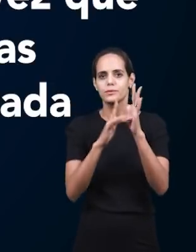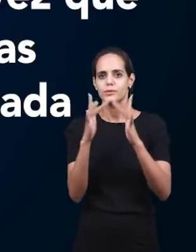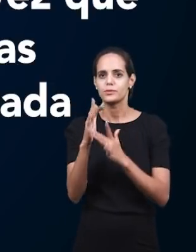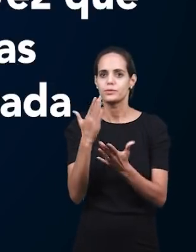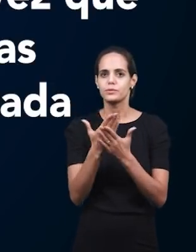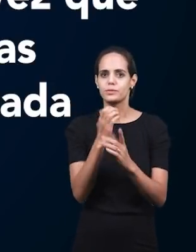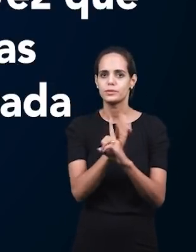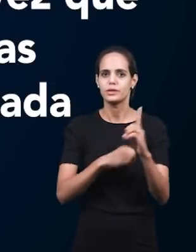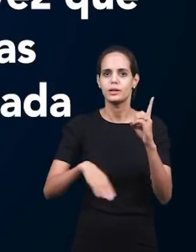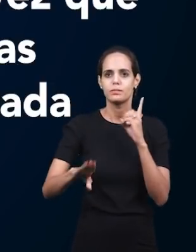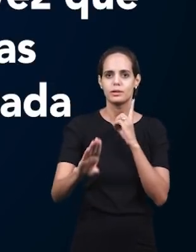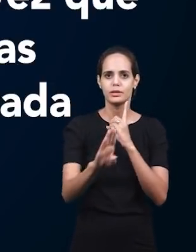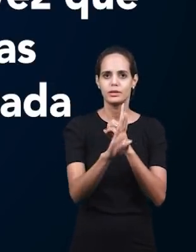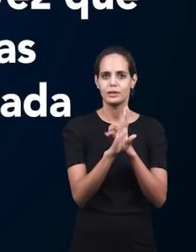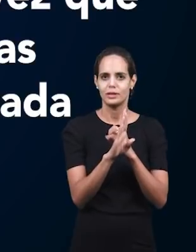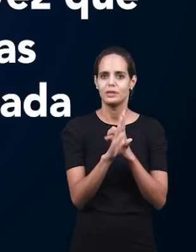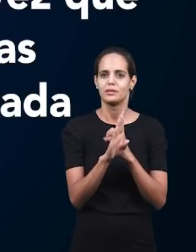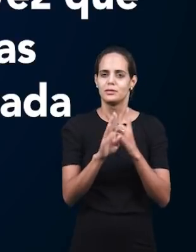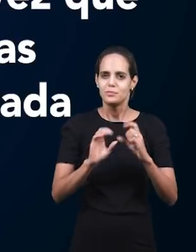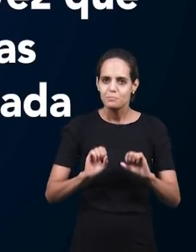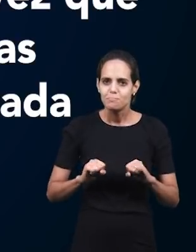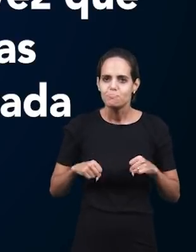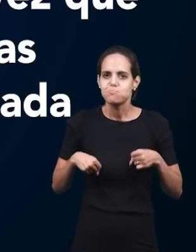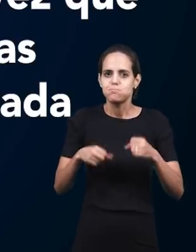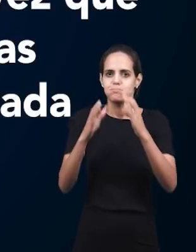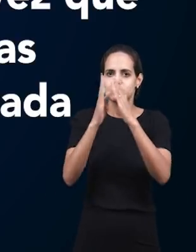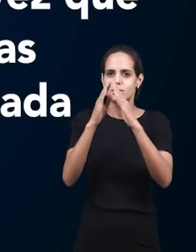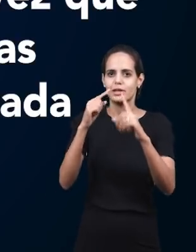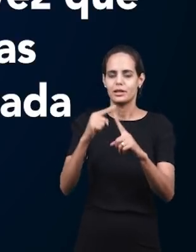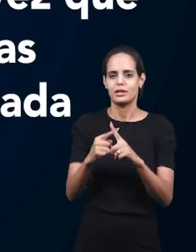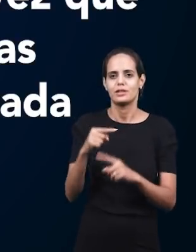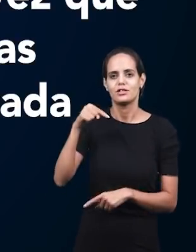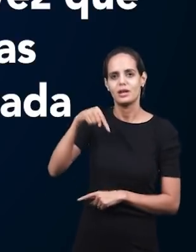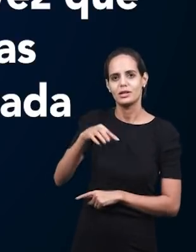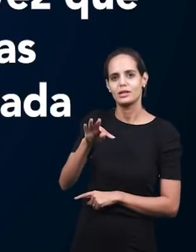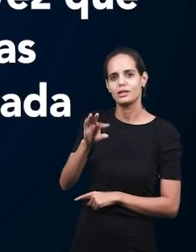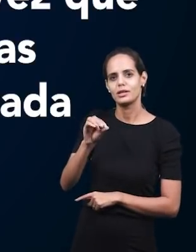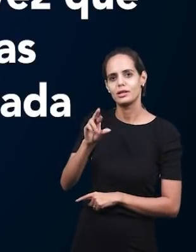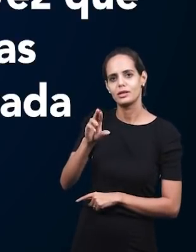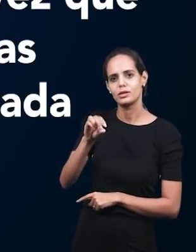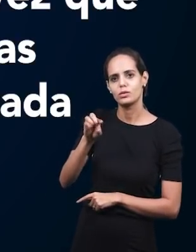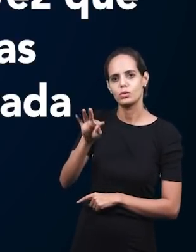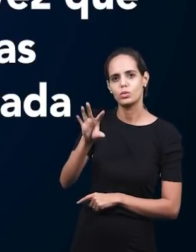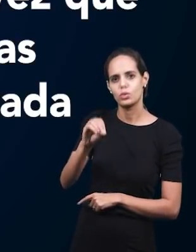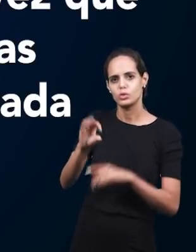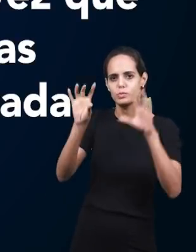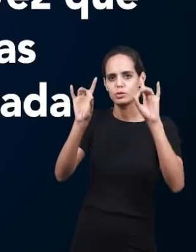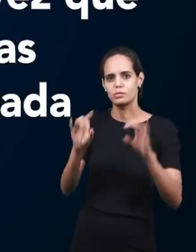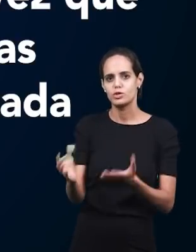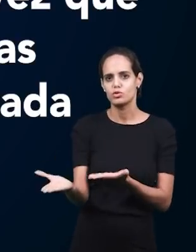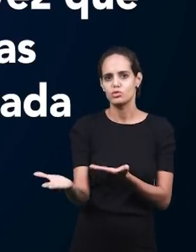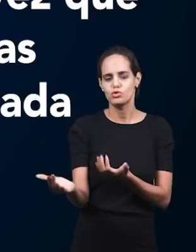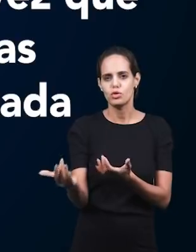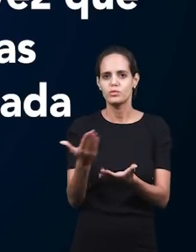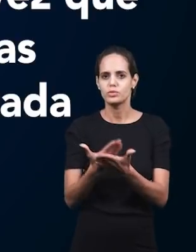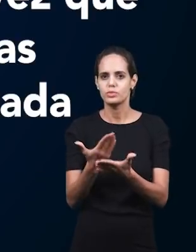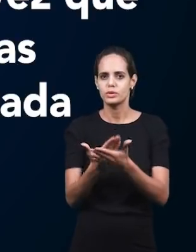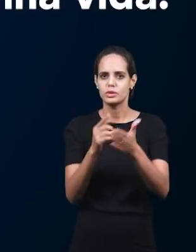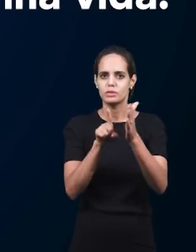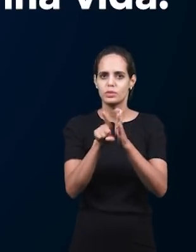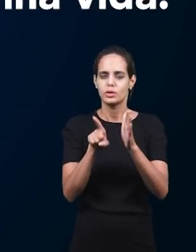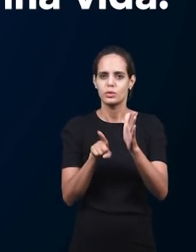have been very edifying for the church here in Toronto, especially the youth, as we study each week the